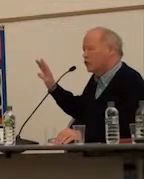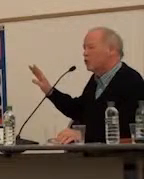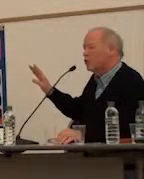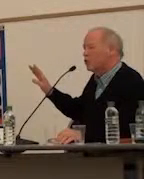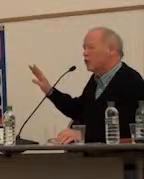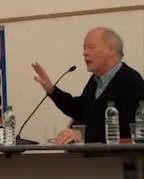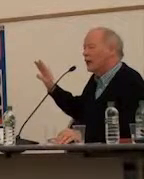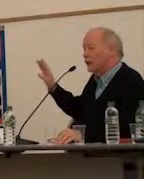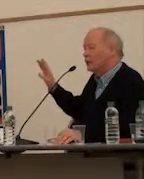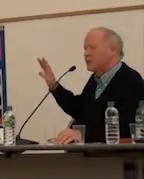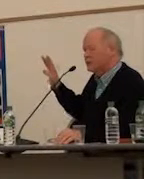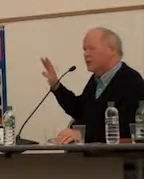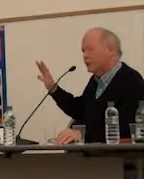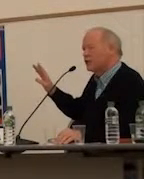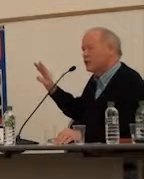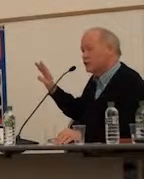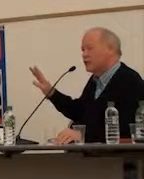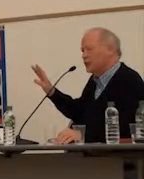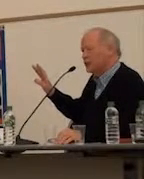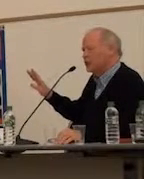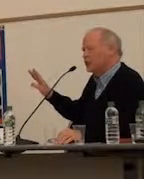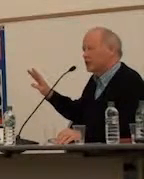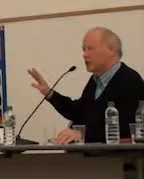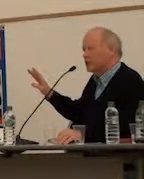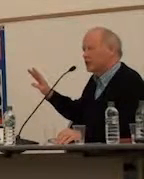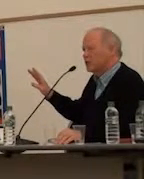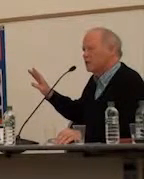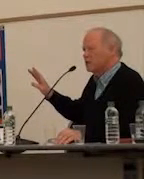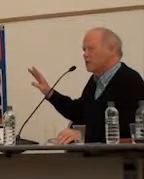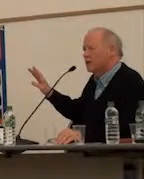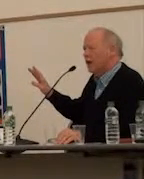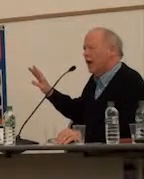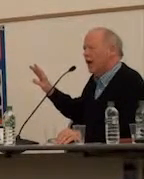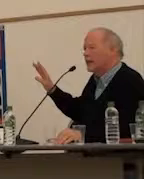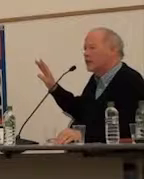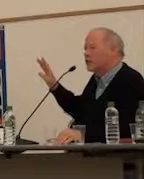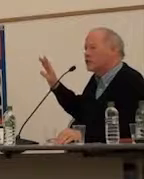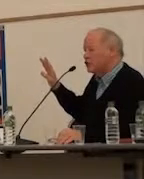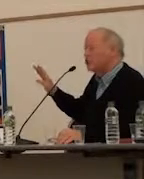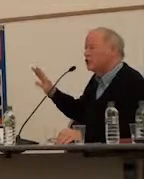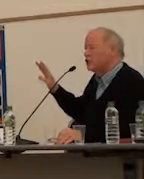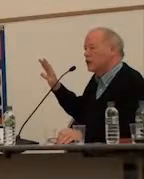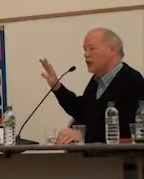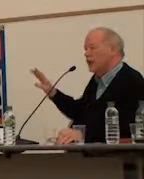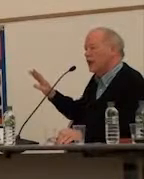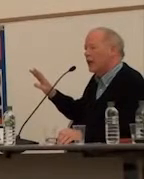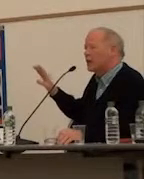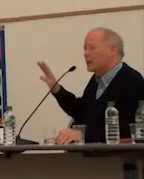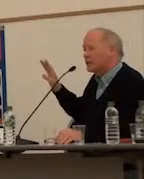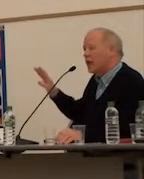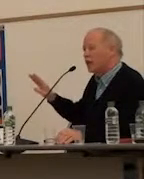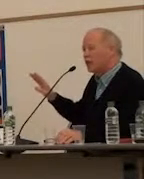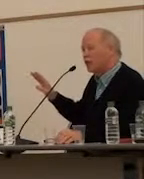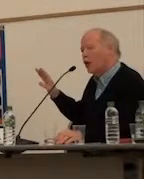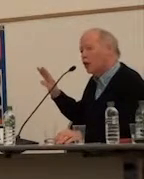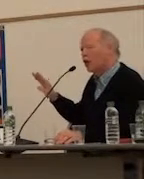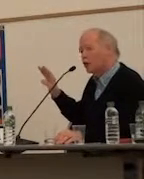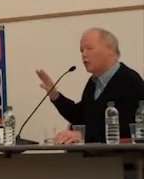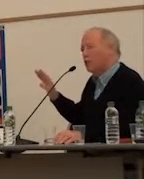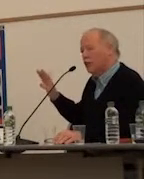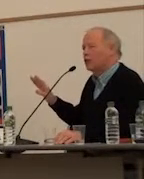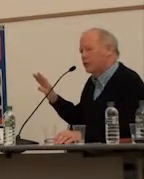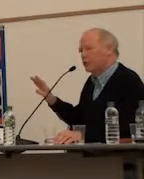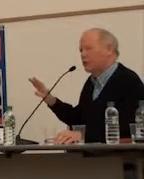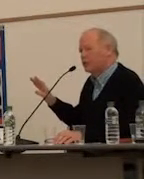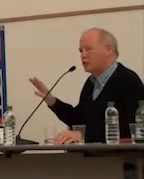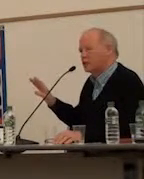know schools have significant learning difficulties. And the children are there to help them